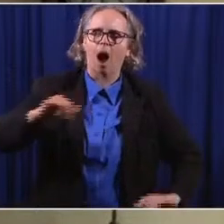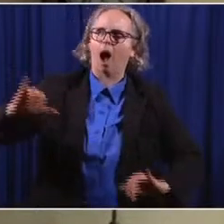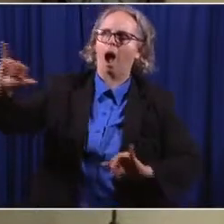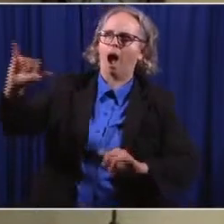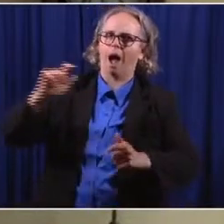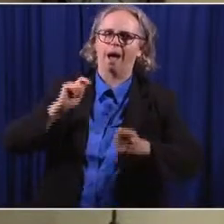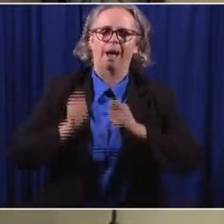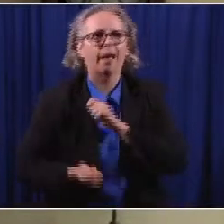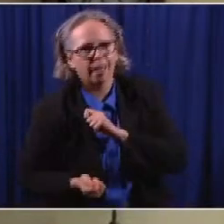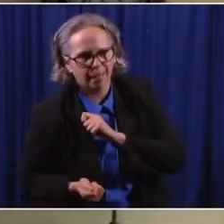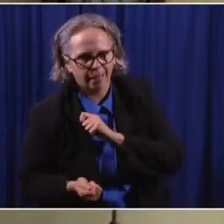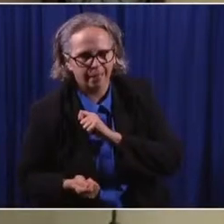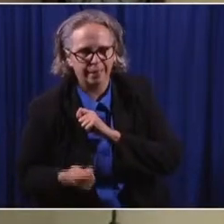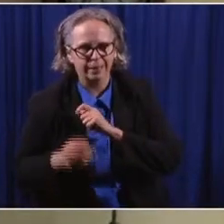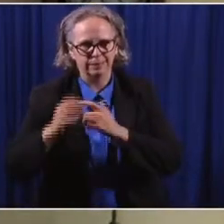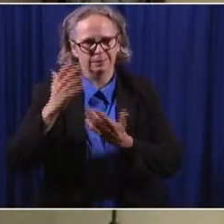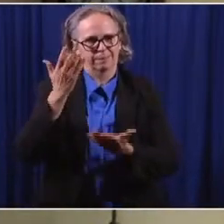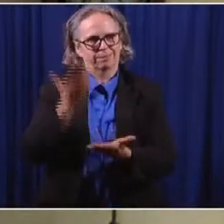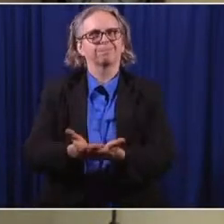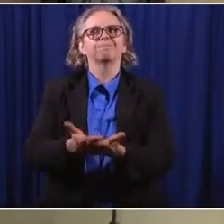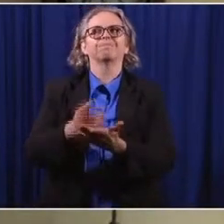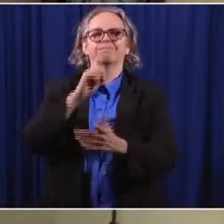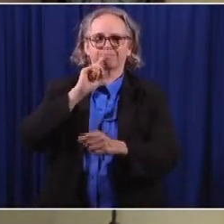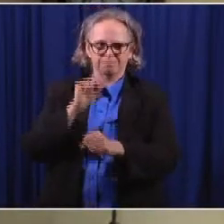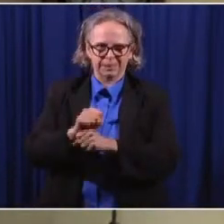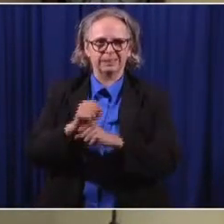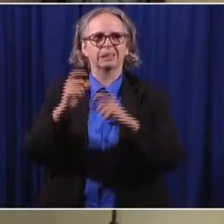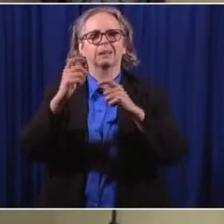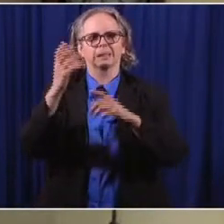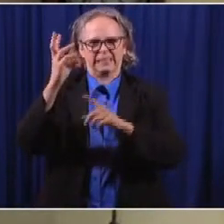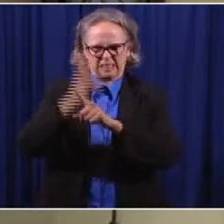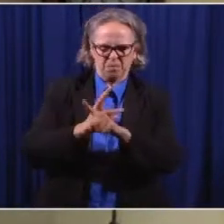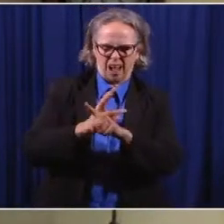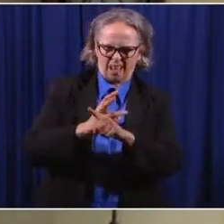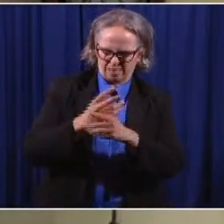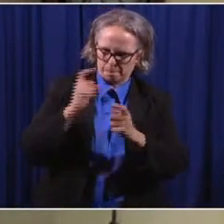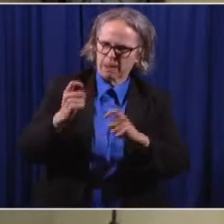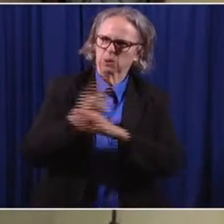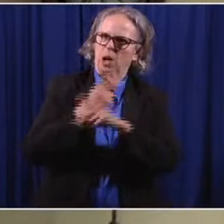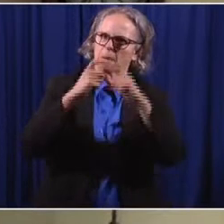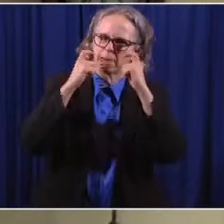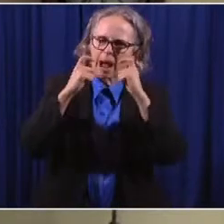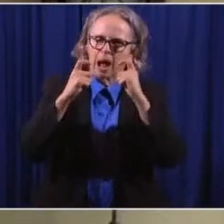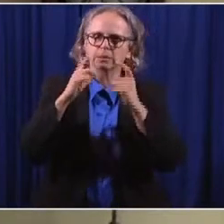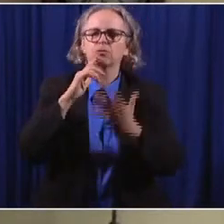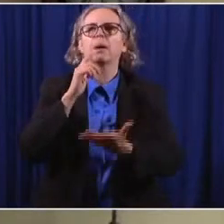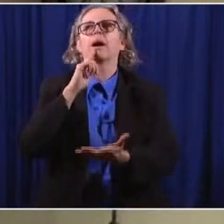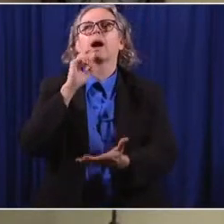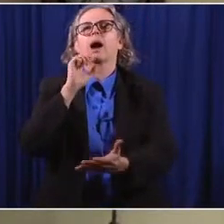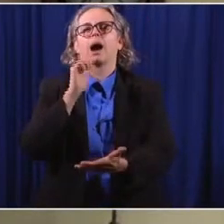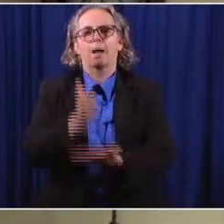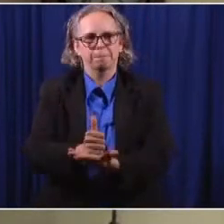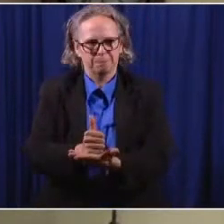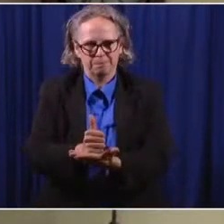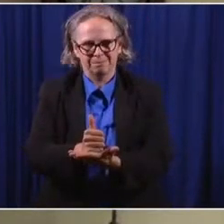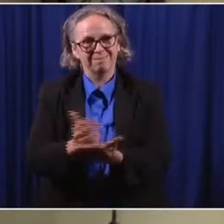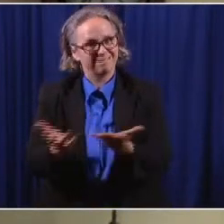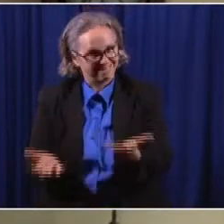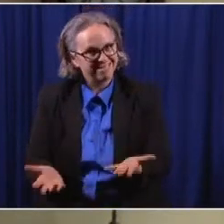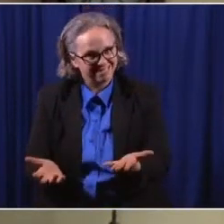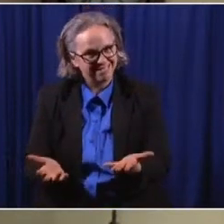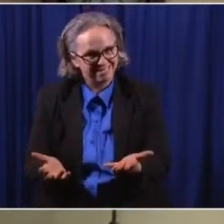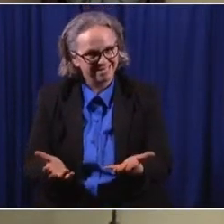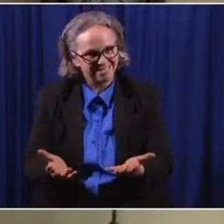and after, some research being done and observations and cases followed, that masks are